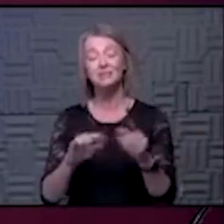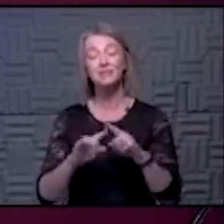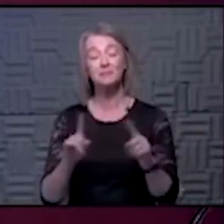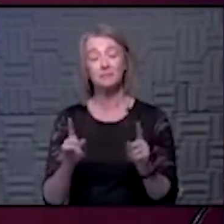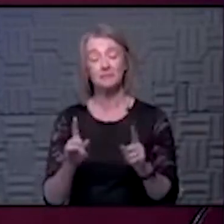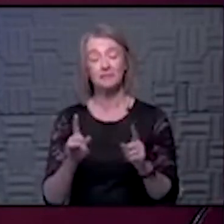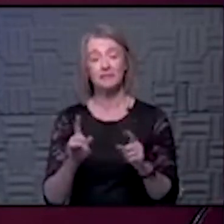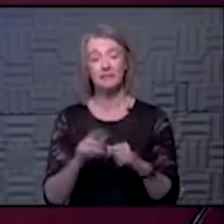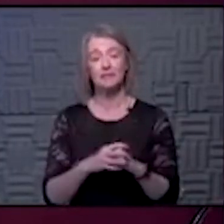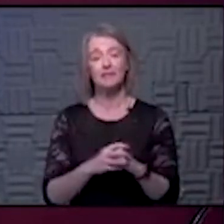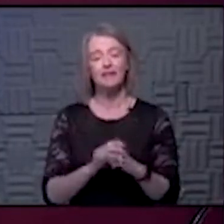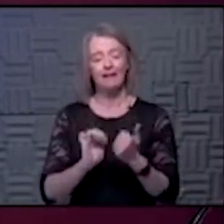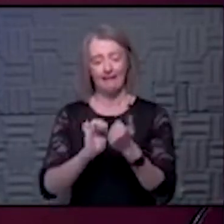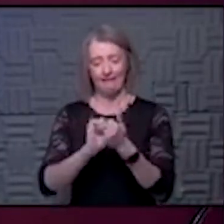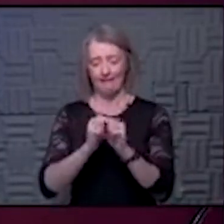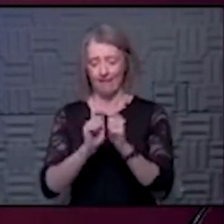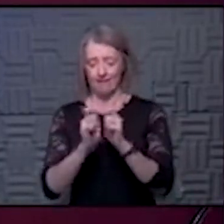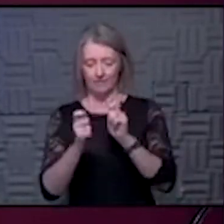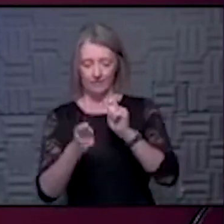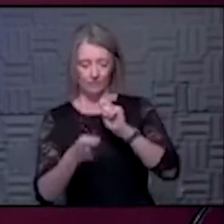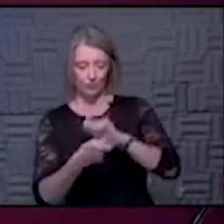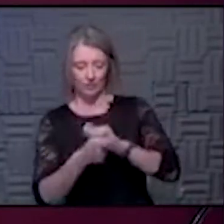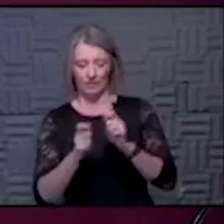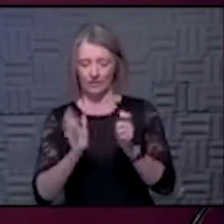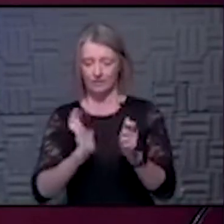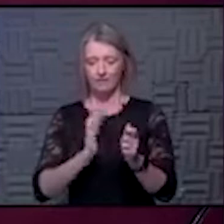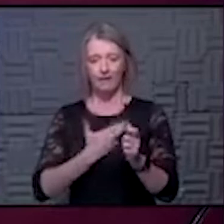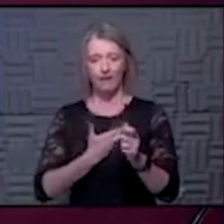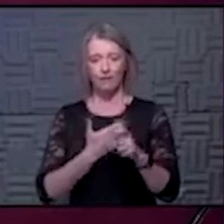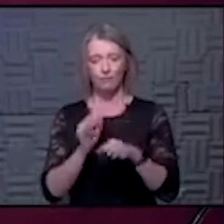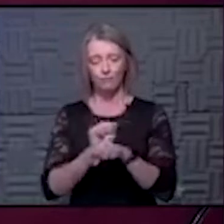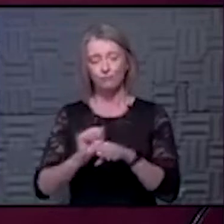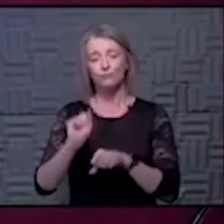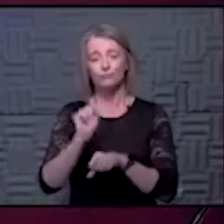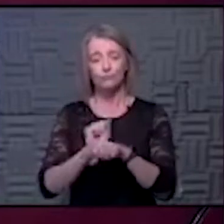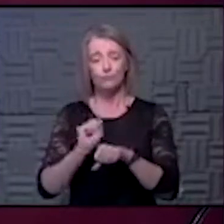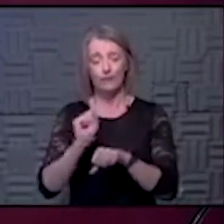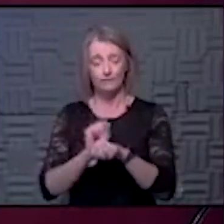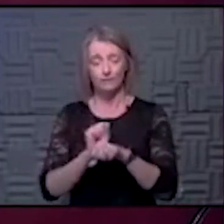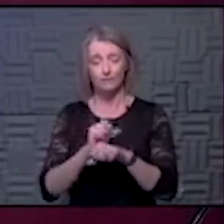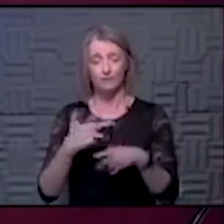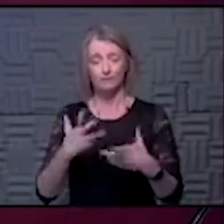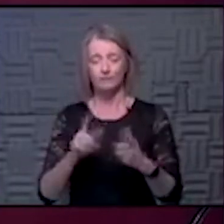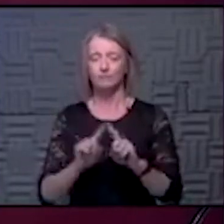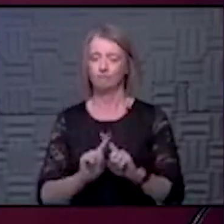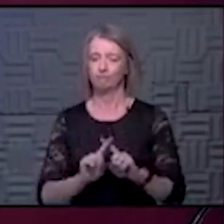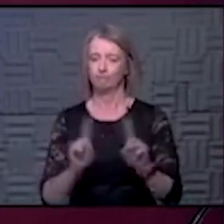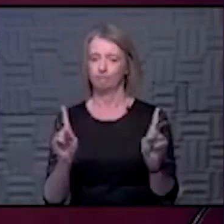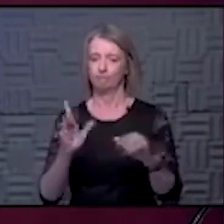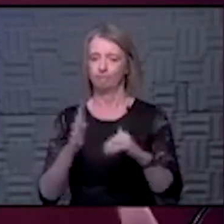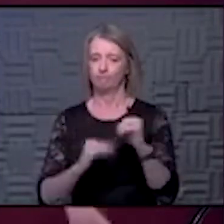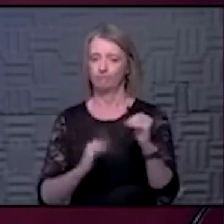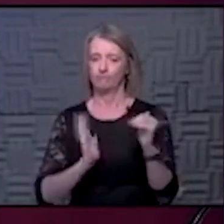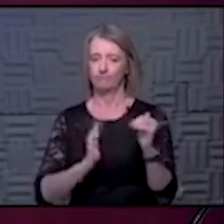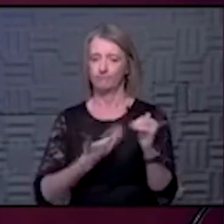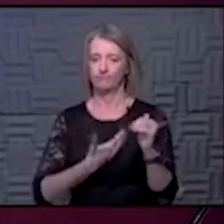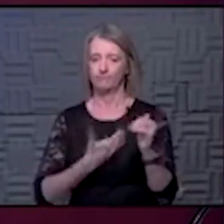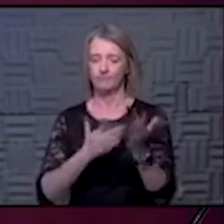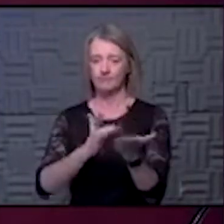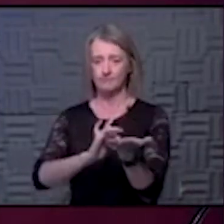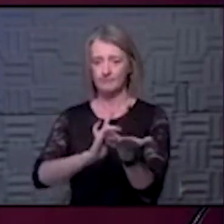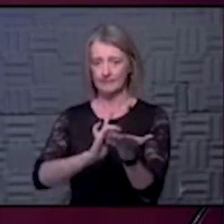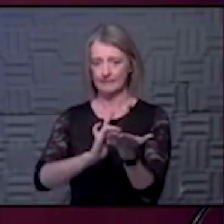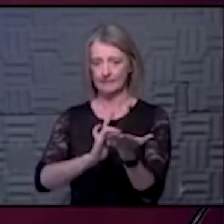far as the way it's changed or manipulated our practice is a little bit different than our